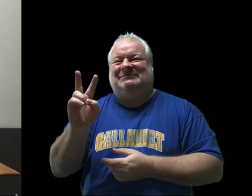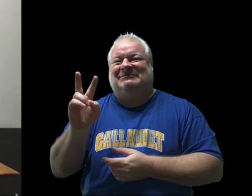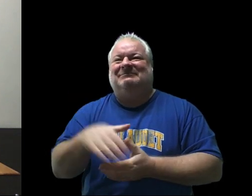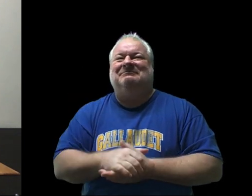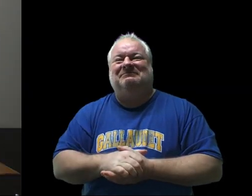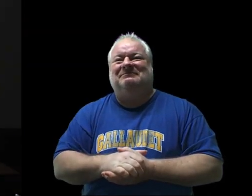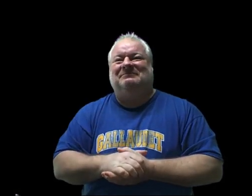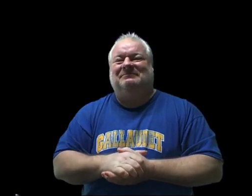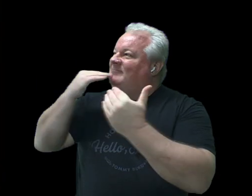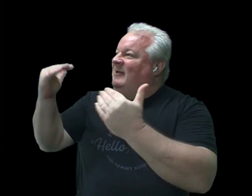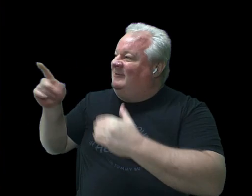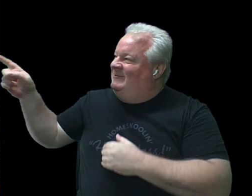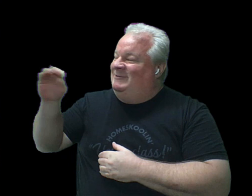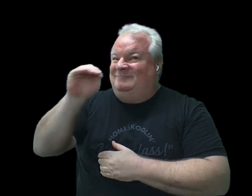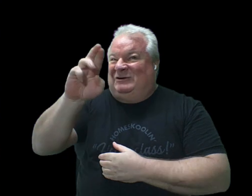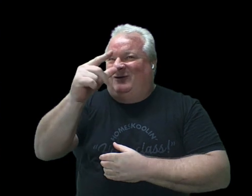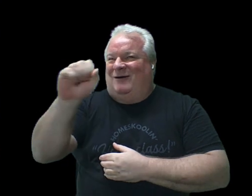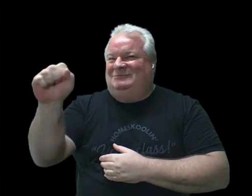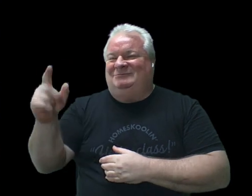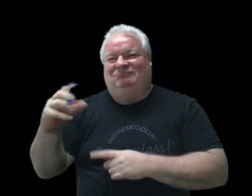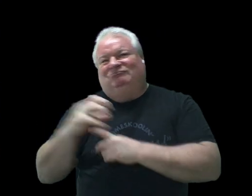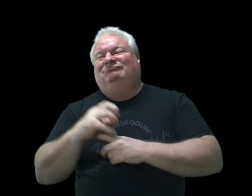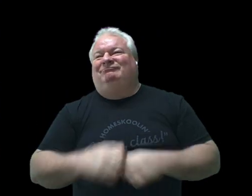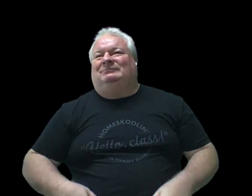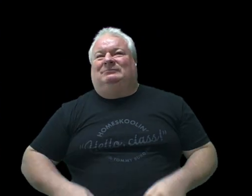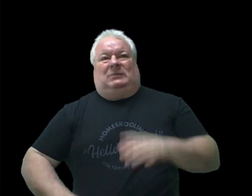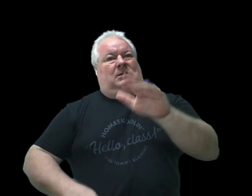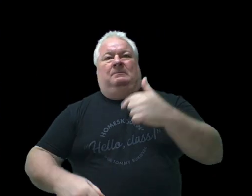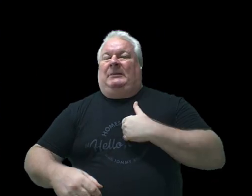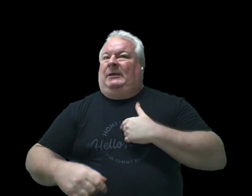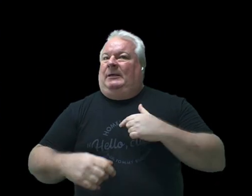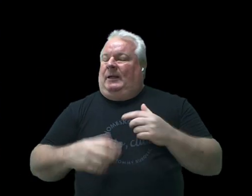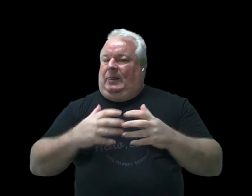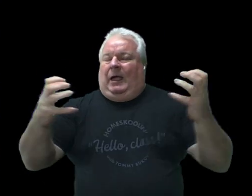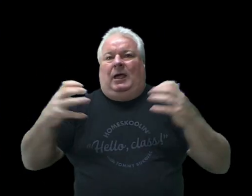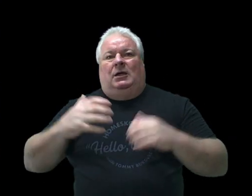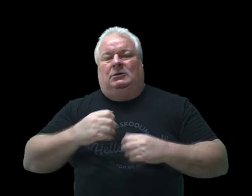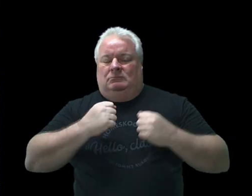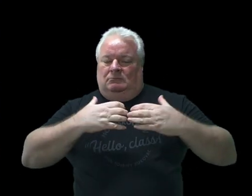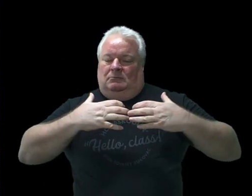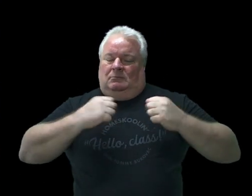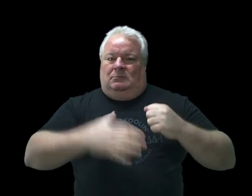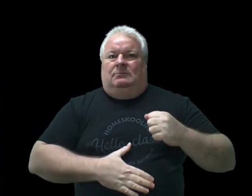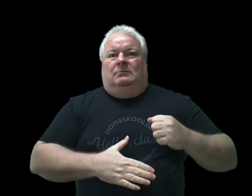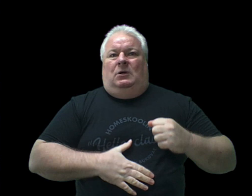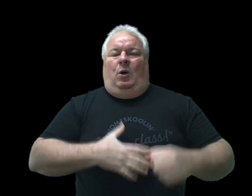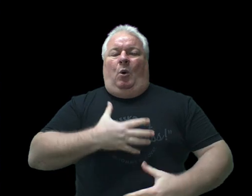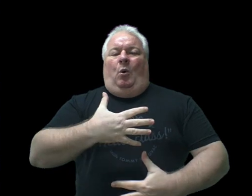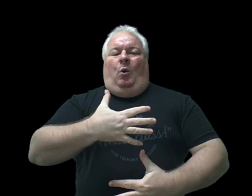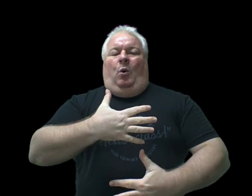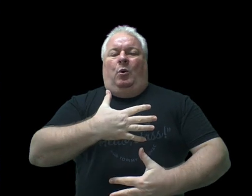Peace. Thank you, Mr. Goss. I know I've been taking lots of great, deep